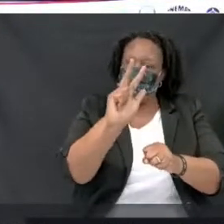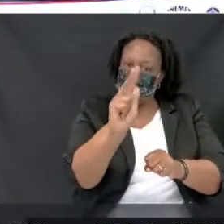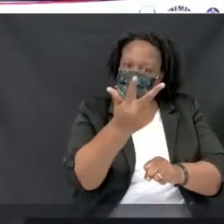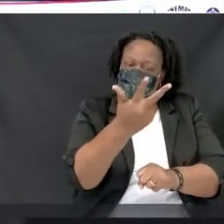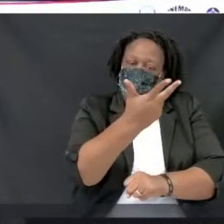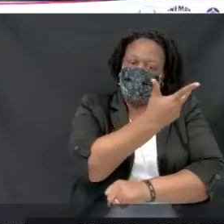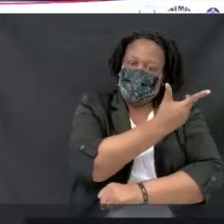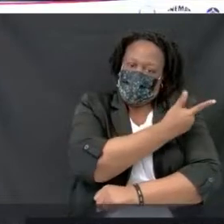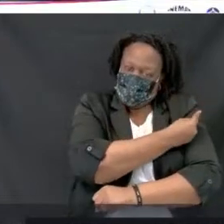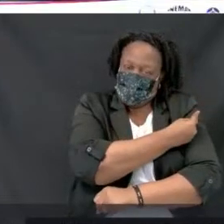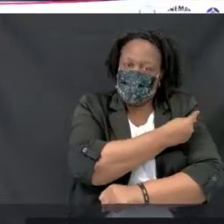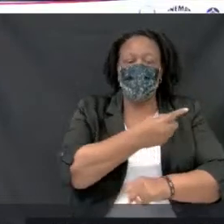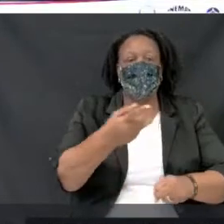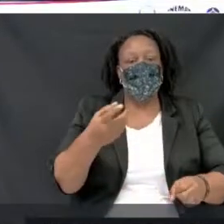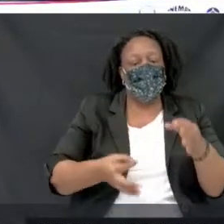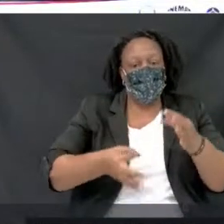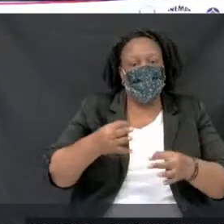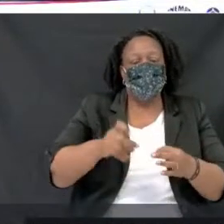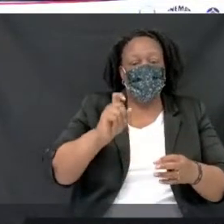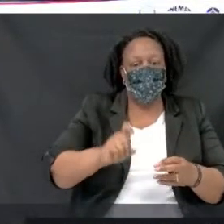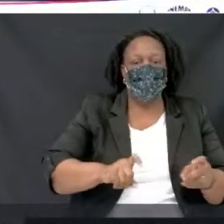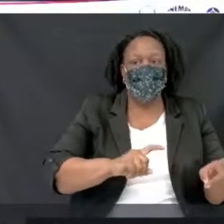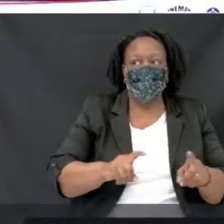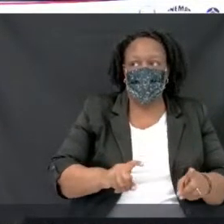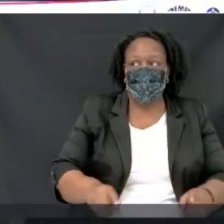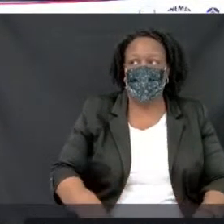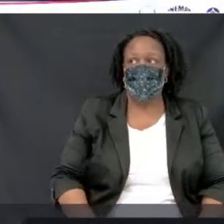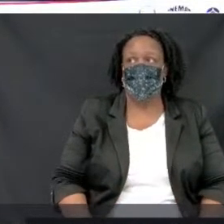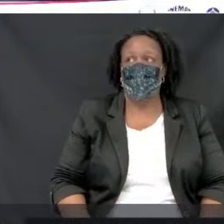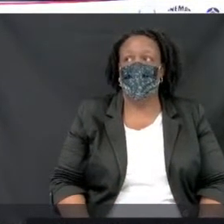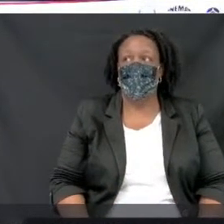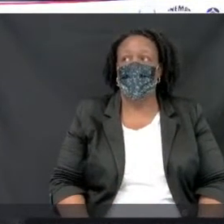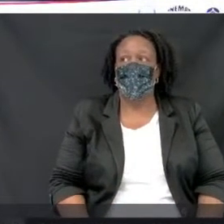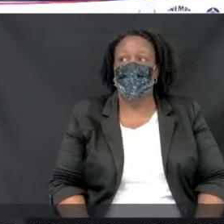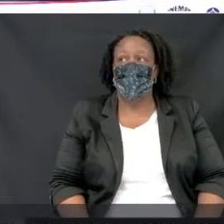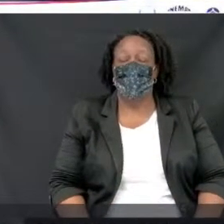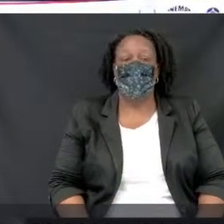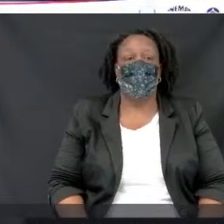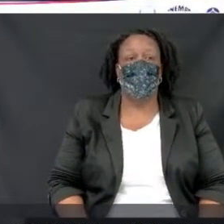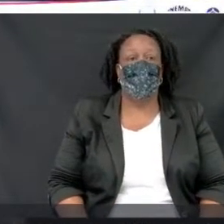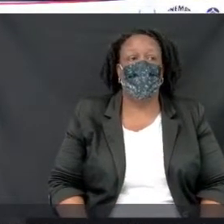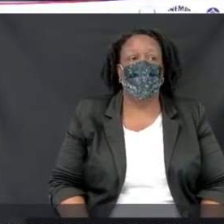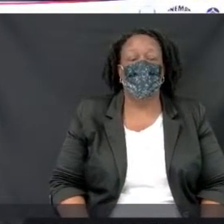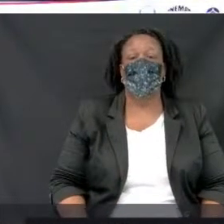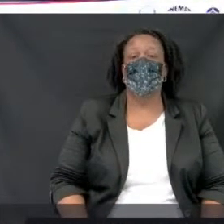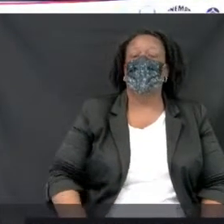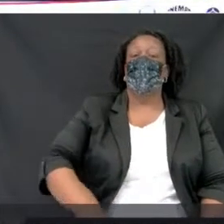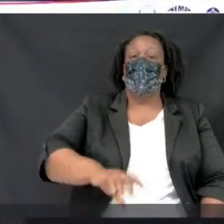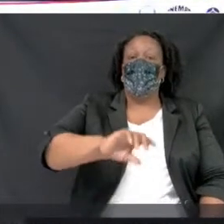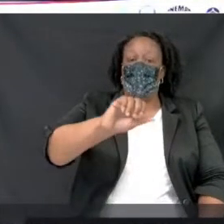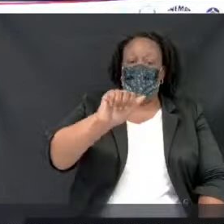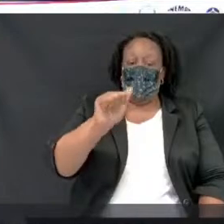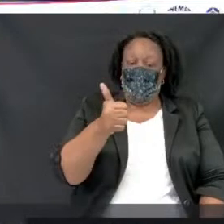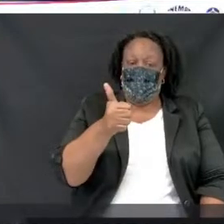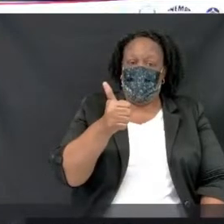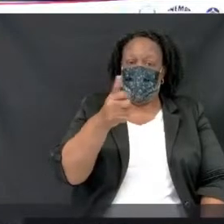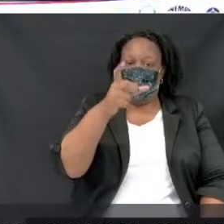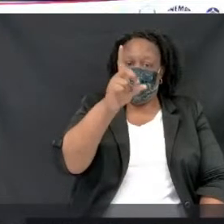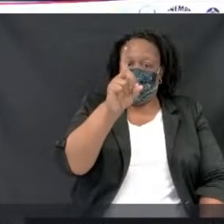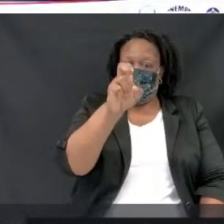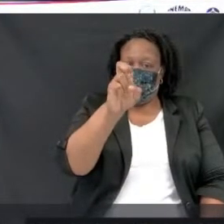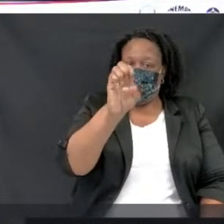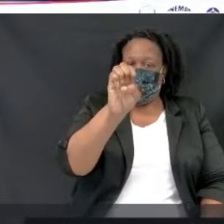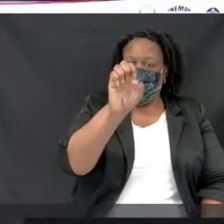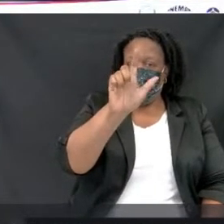will provide. I'm happy that I got my booster shot today. The Delta variant has accelerated the spread of